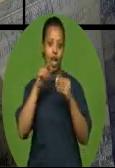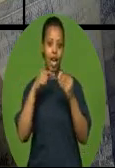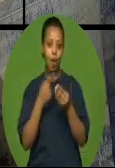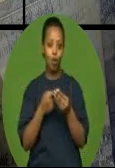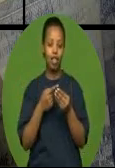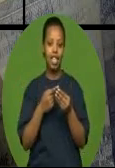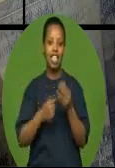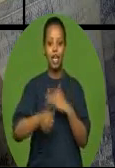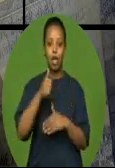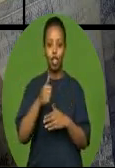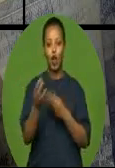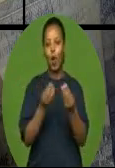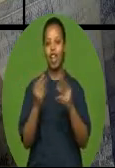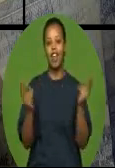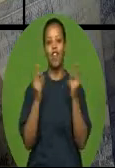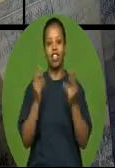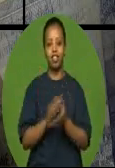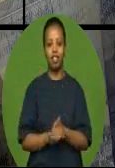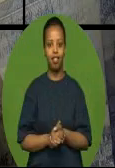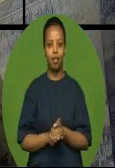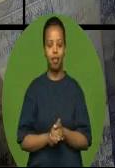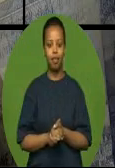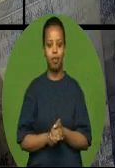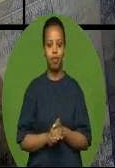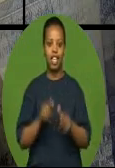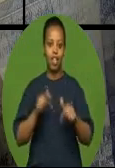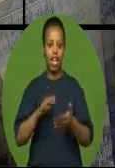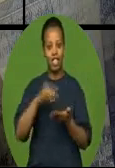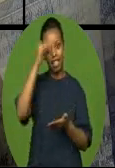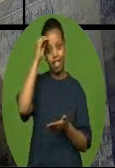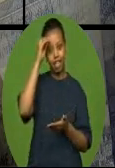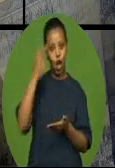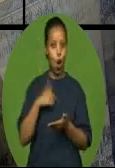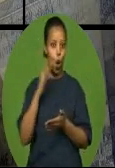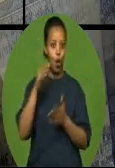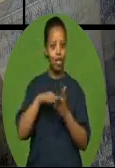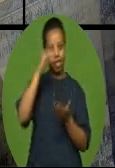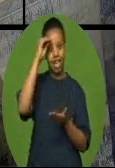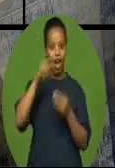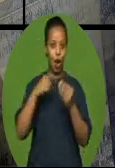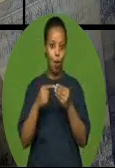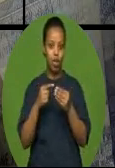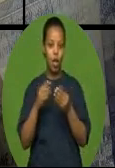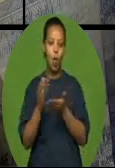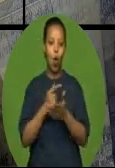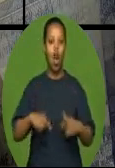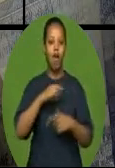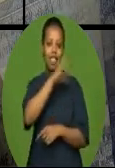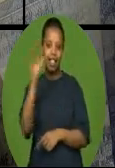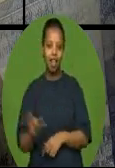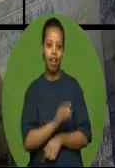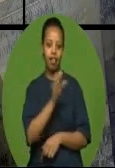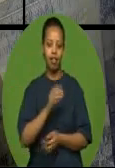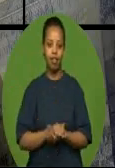we talked about the major marketing functions. In today's lesson, we will learn about product